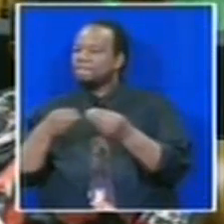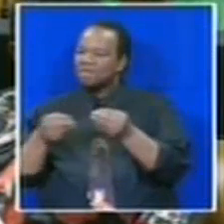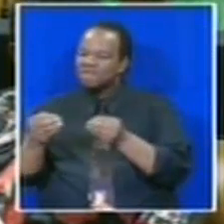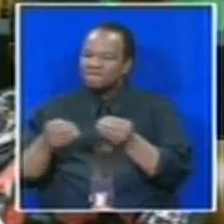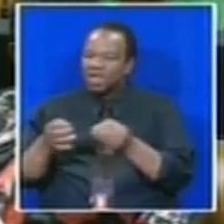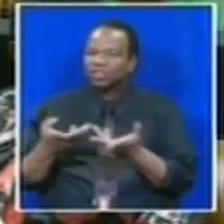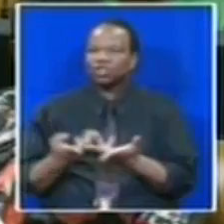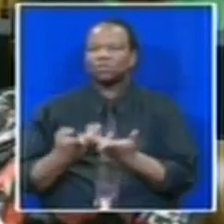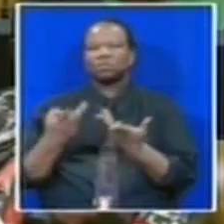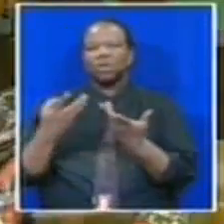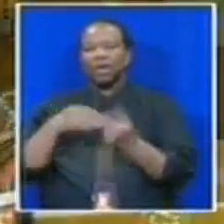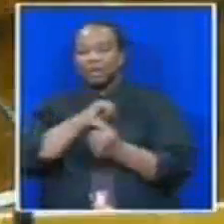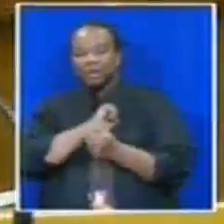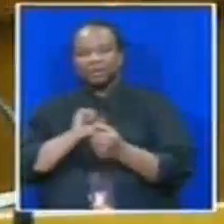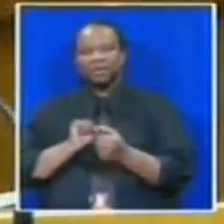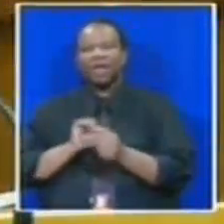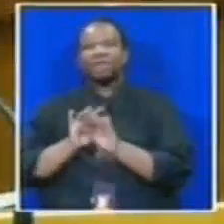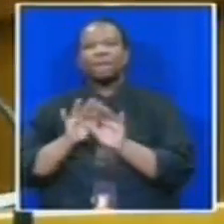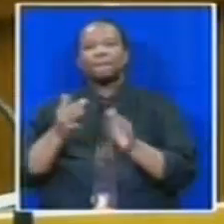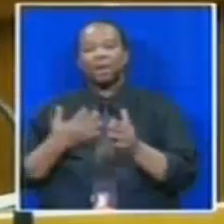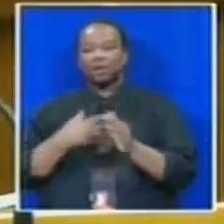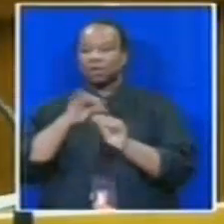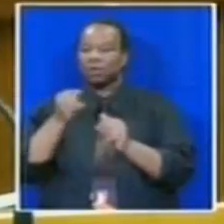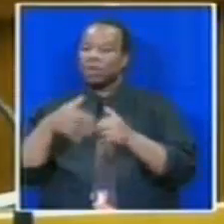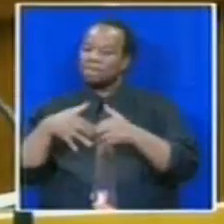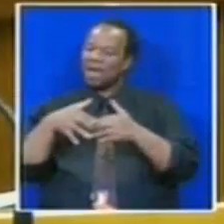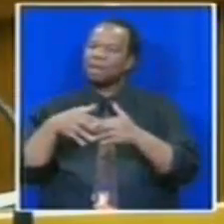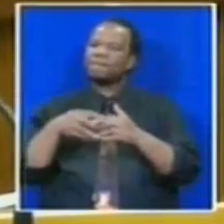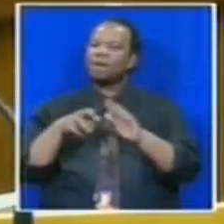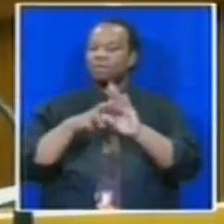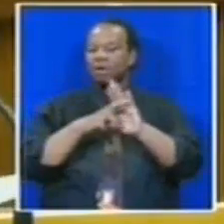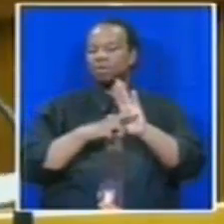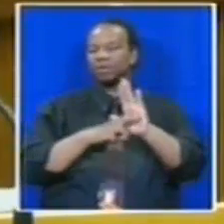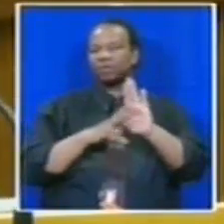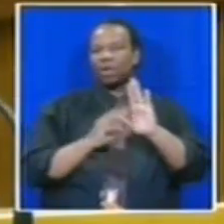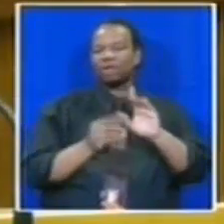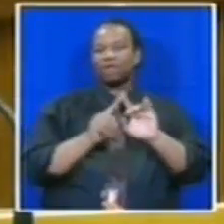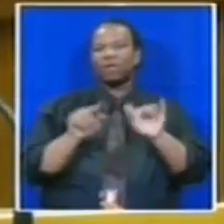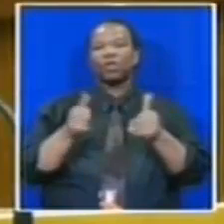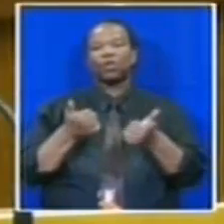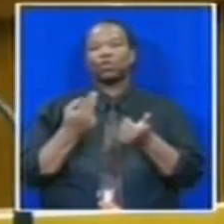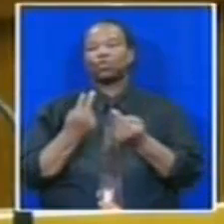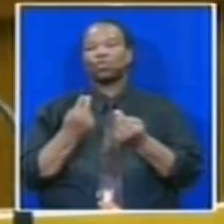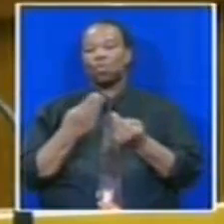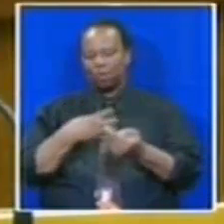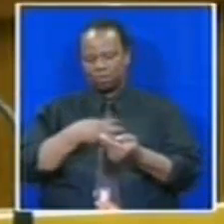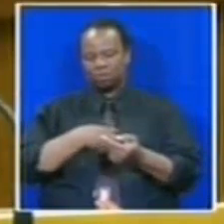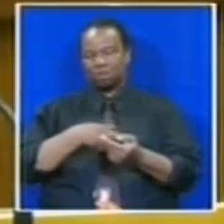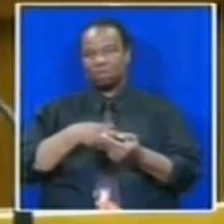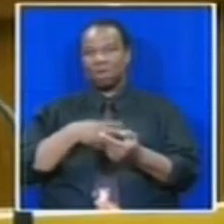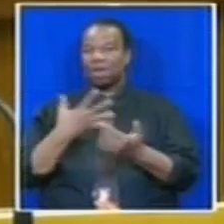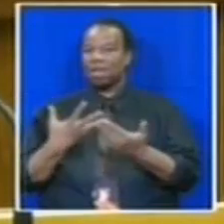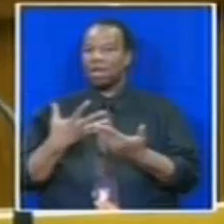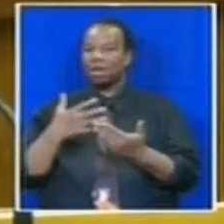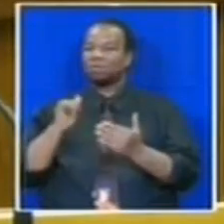benefits, and these will shortly be given force in regulation. Our newly elected municipal leaders have a vital role to